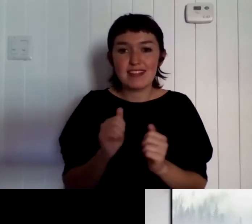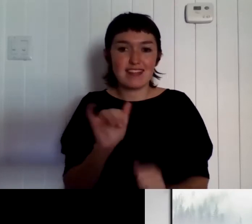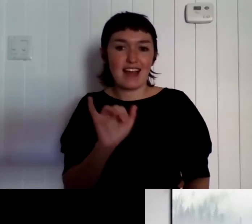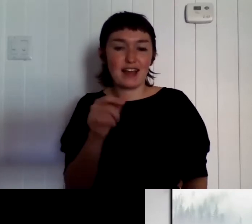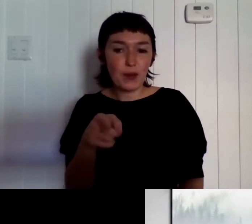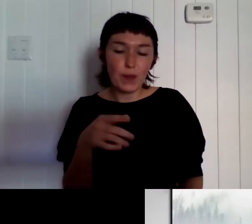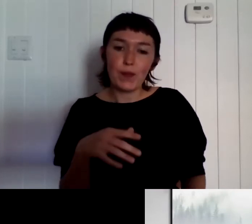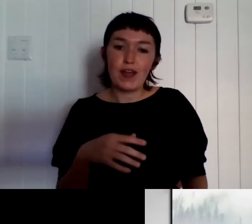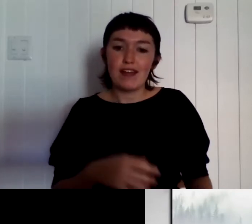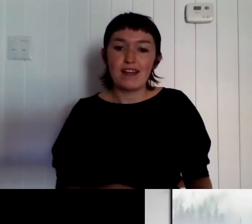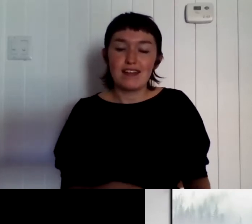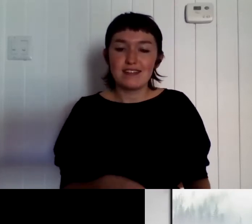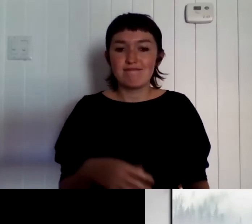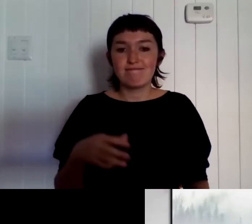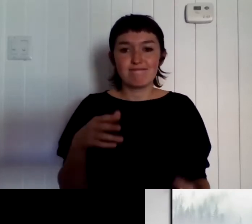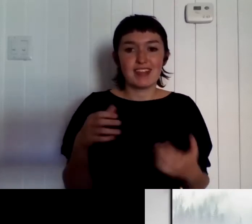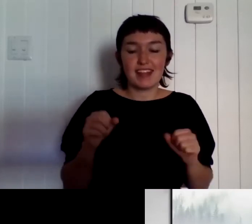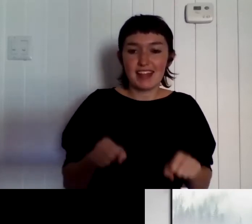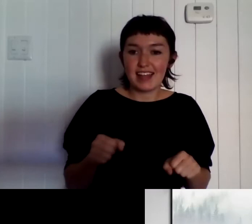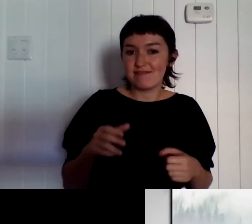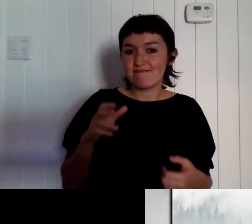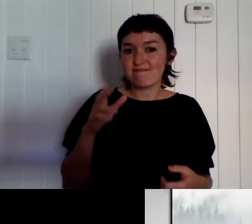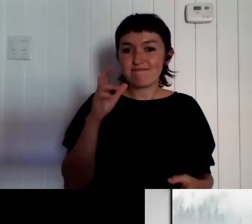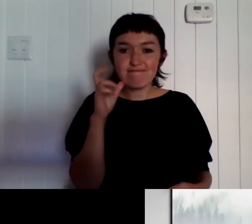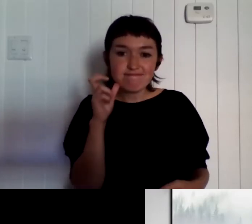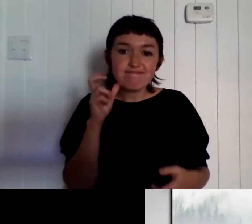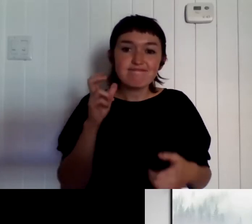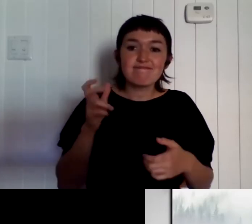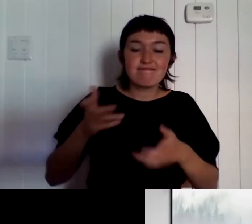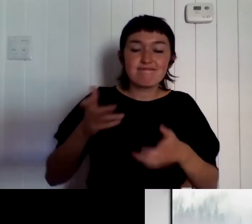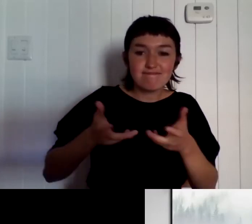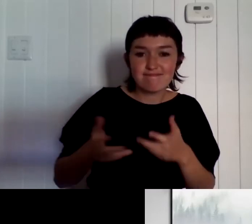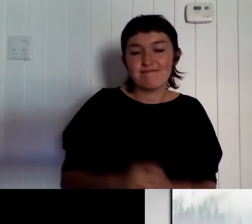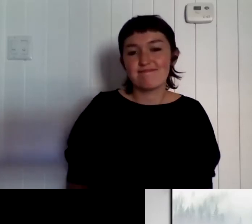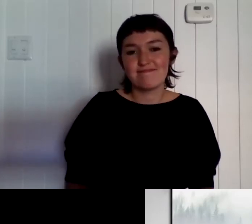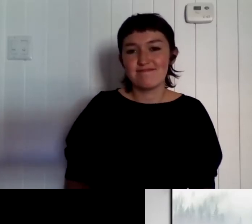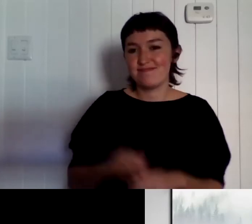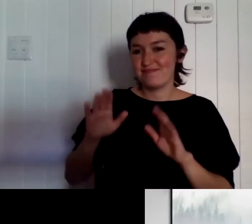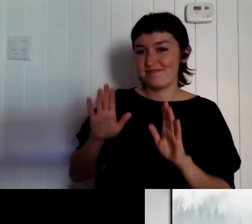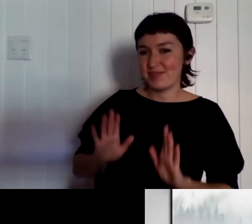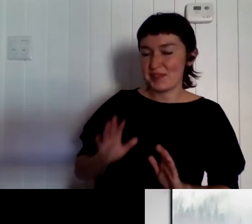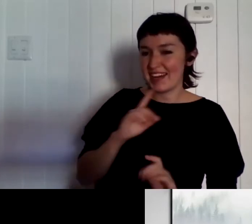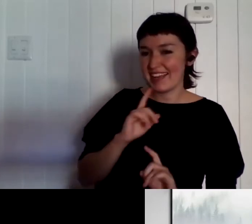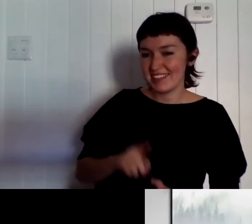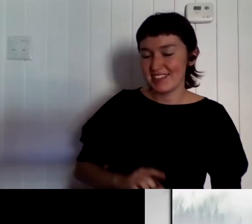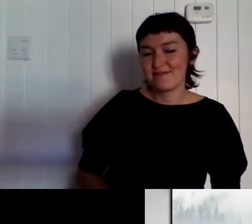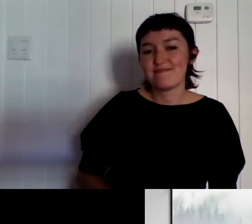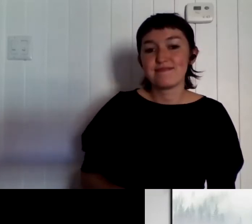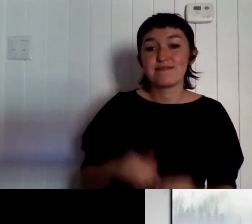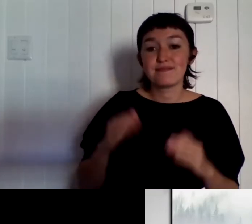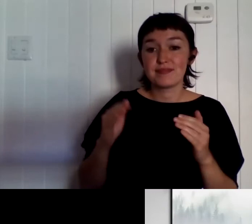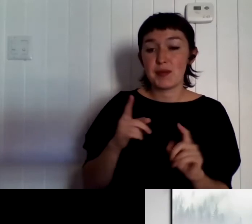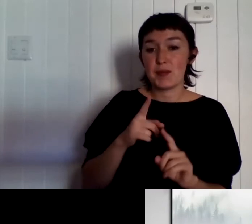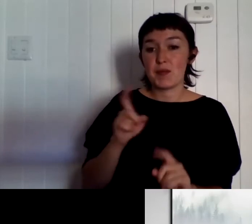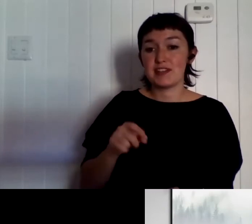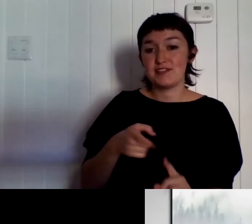your really important and cool insights. Awesome. Good answer. We've got a question from Nina. What is the reason